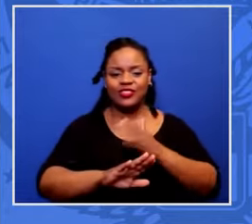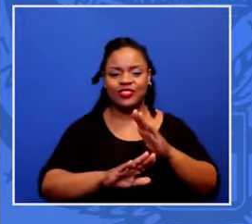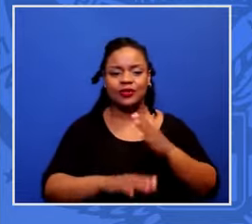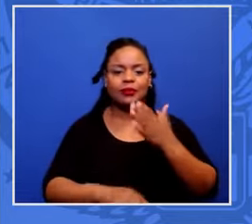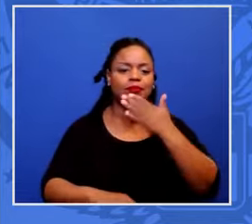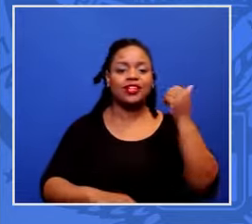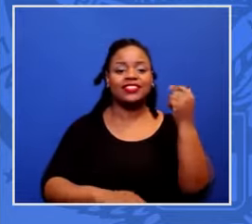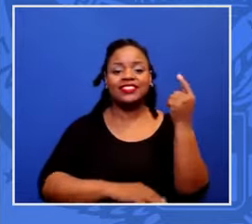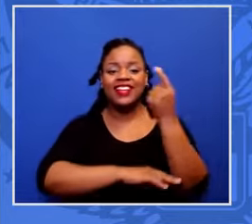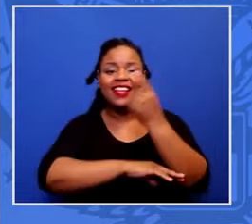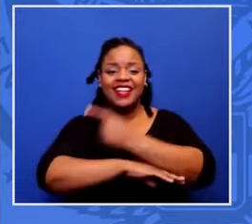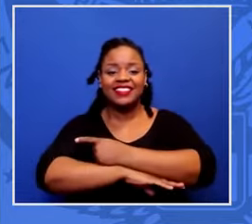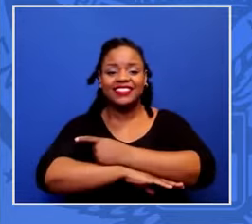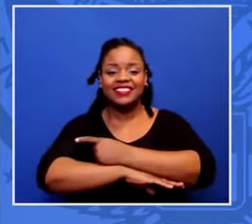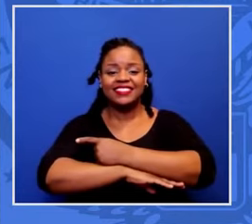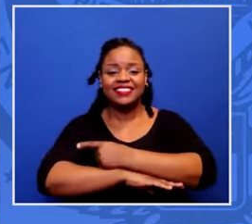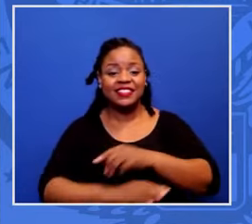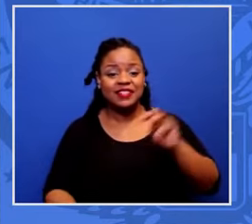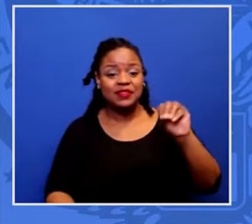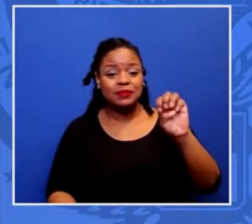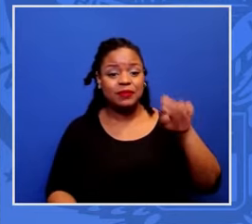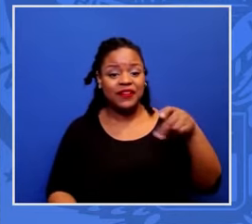Timberlake.